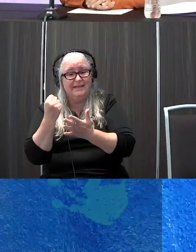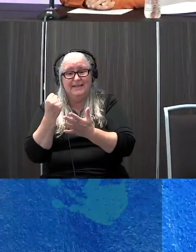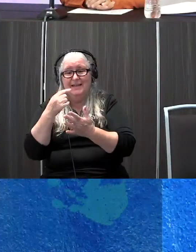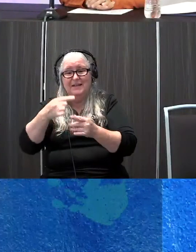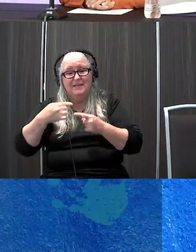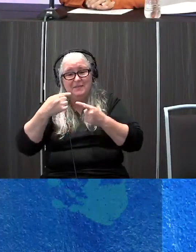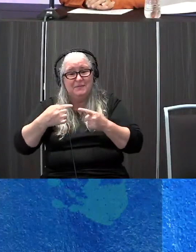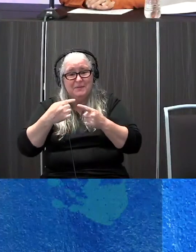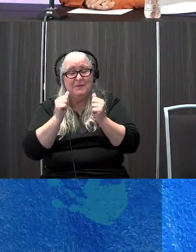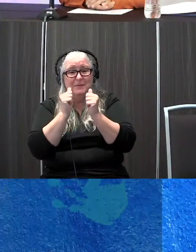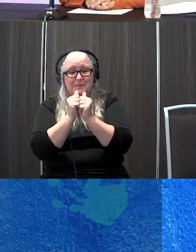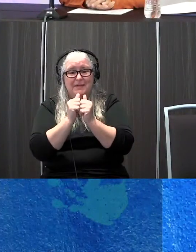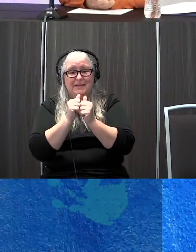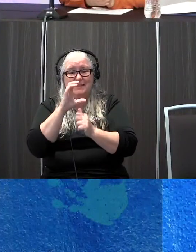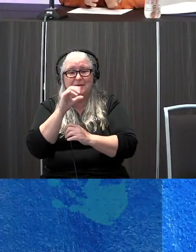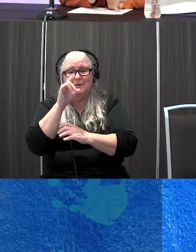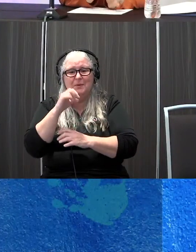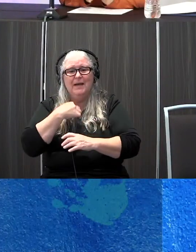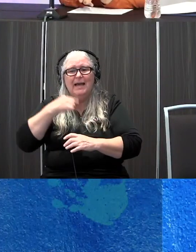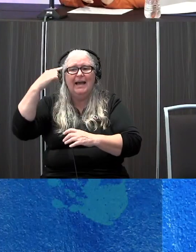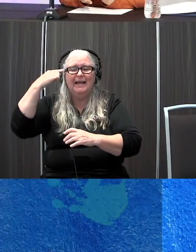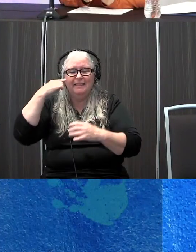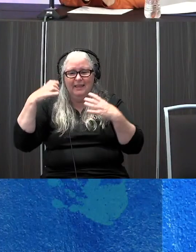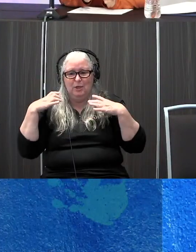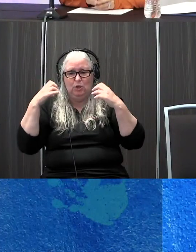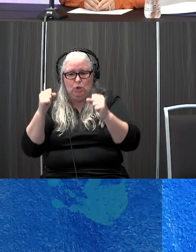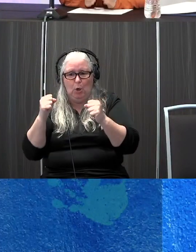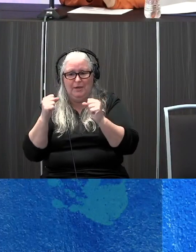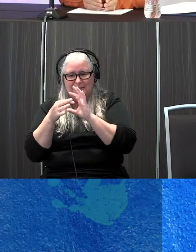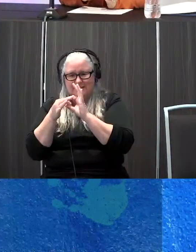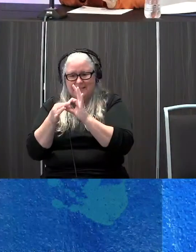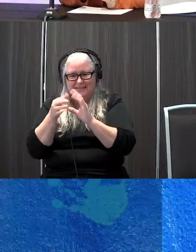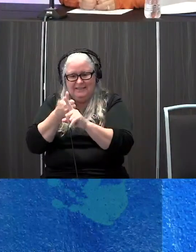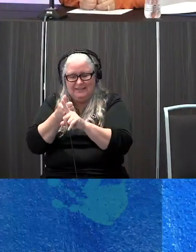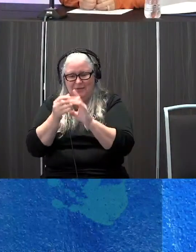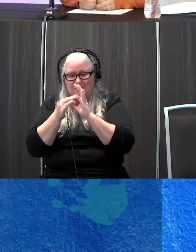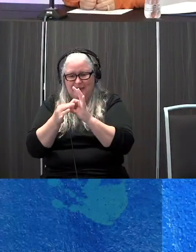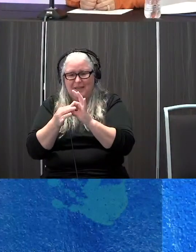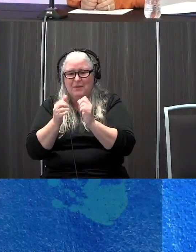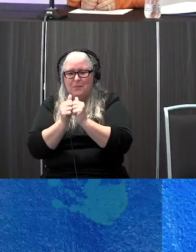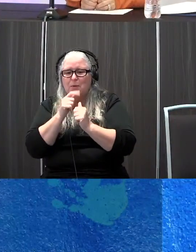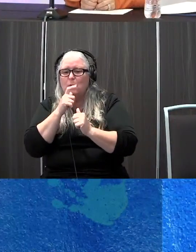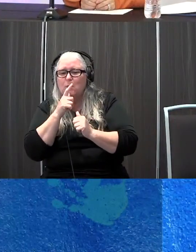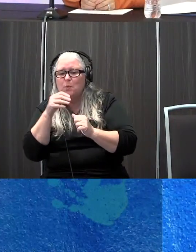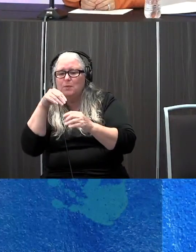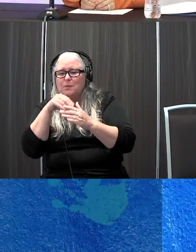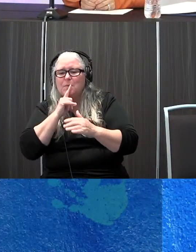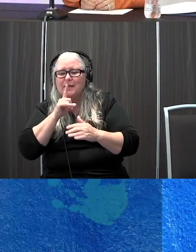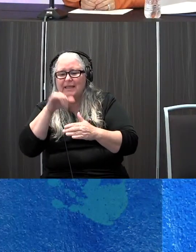I think charge acronym isn't really for the characteristics. It's who's in charge. It's not going to happen. Right.